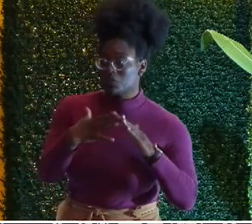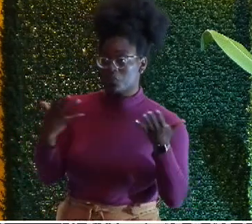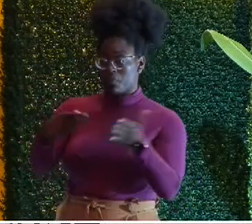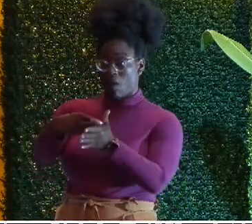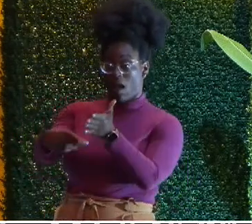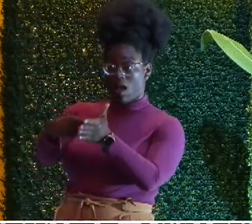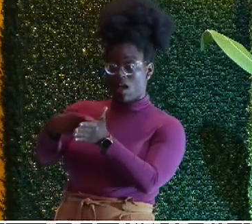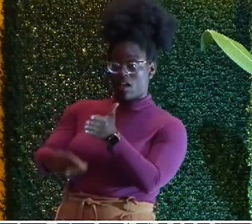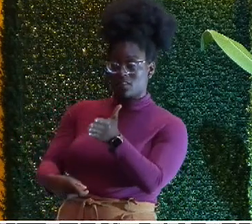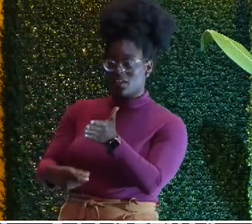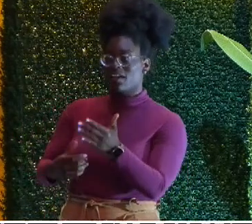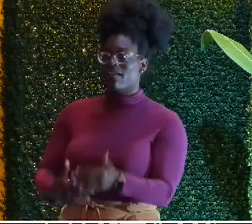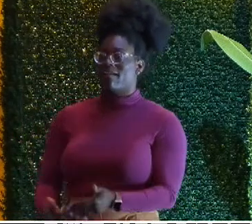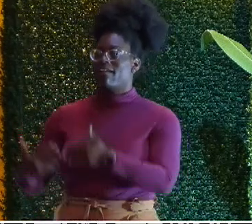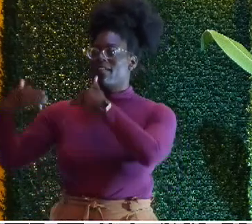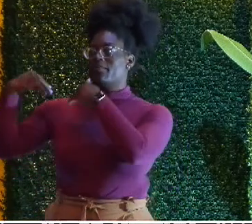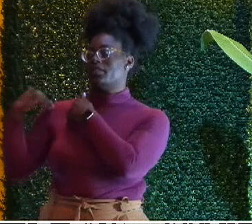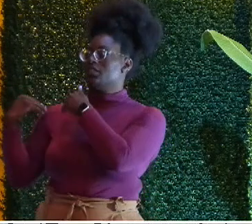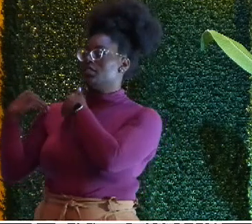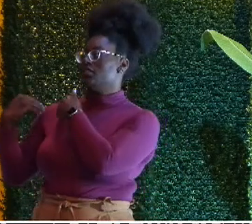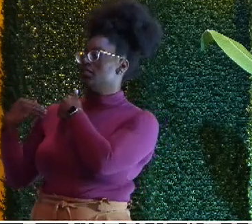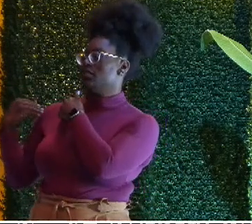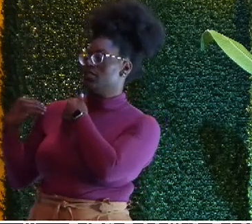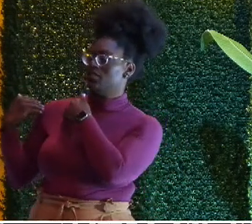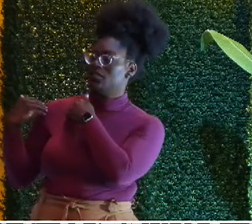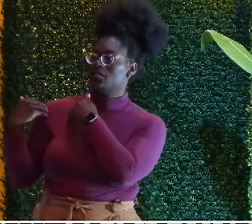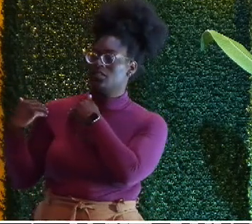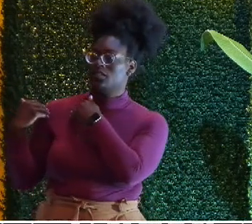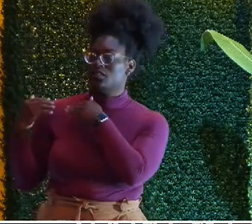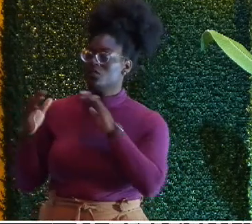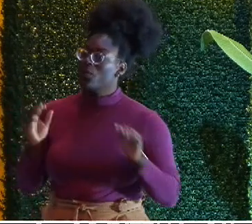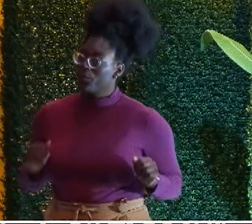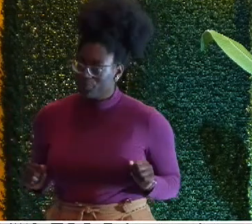So, Black community,